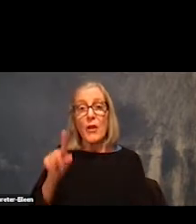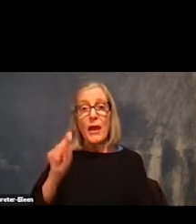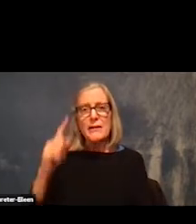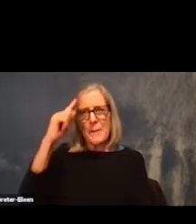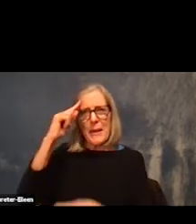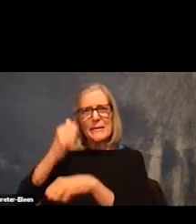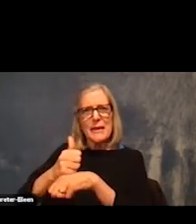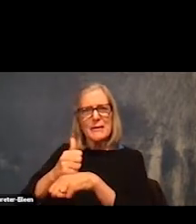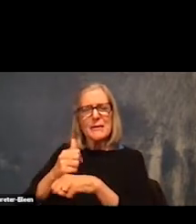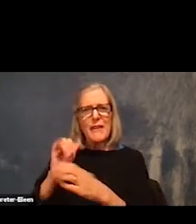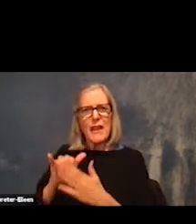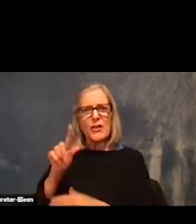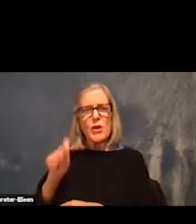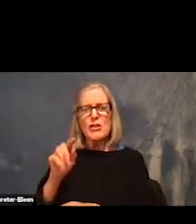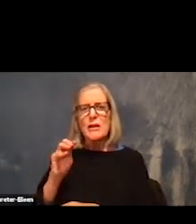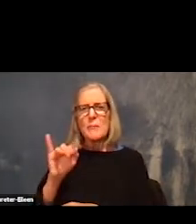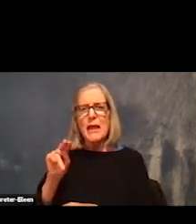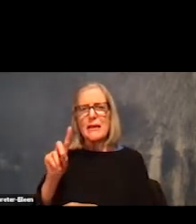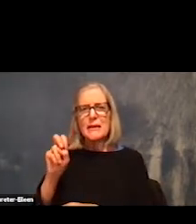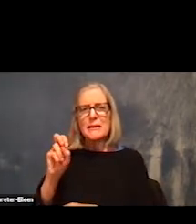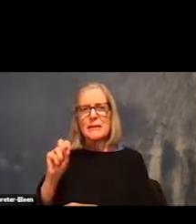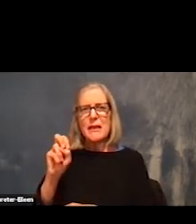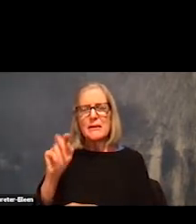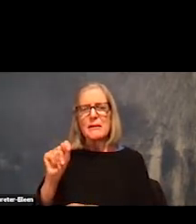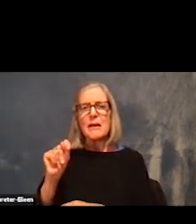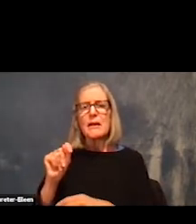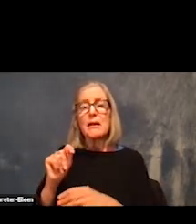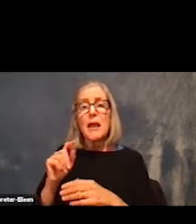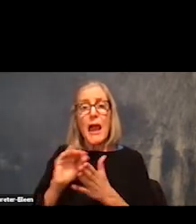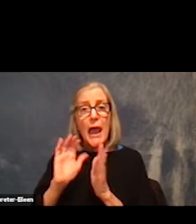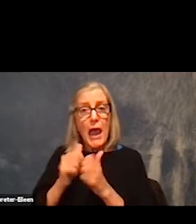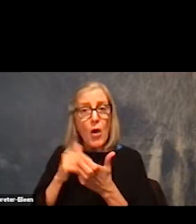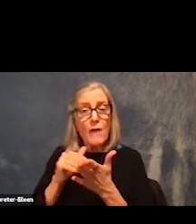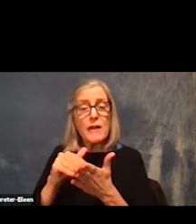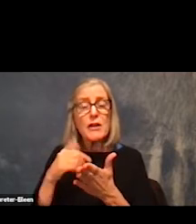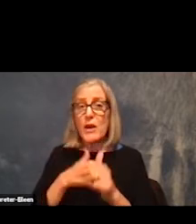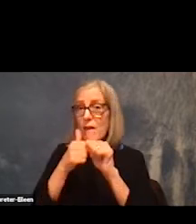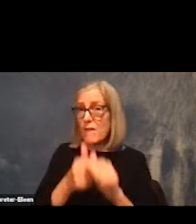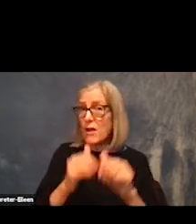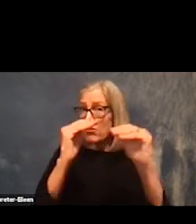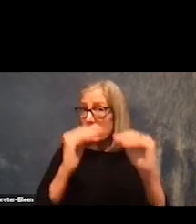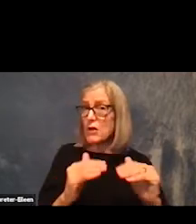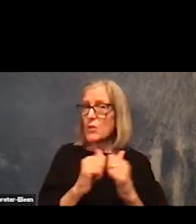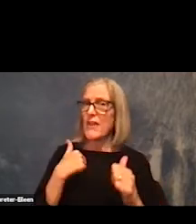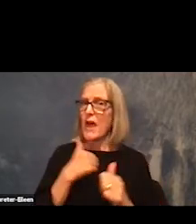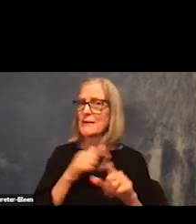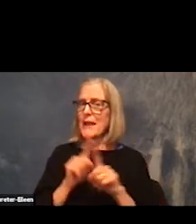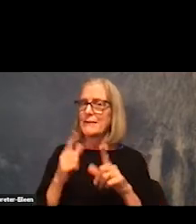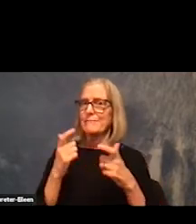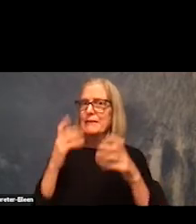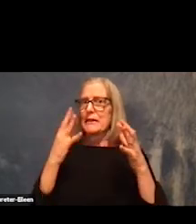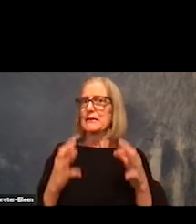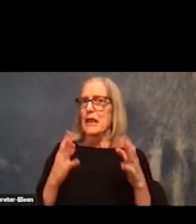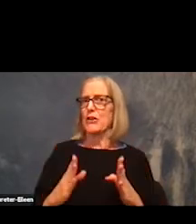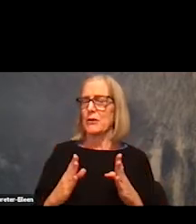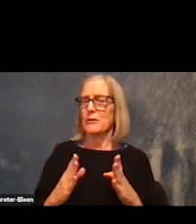often do we go through these procedures as though we are the deciding voice? How are we doing at incorporating the first 3 mindset